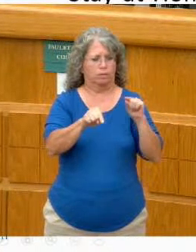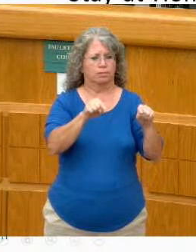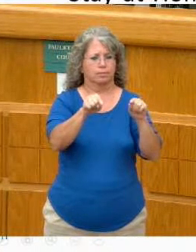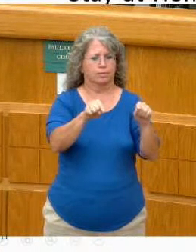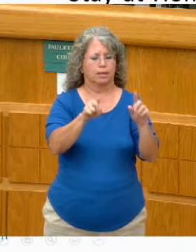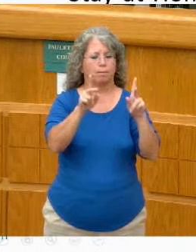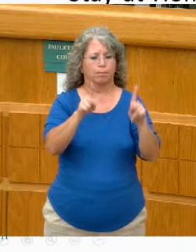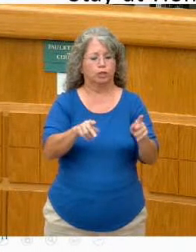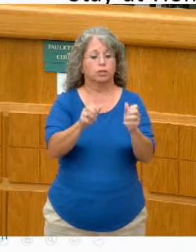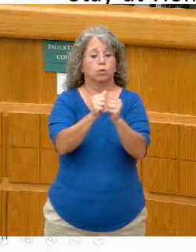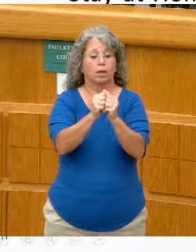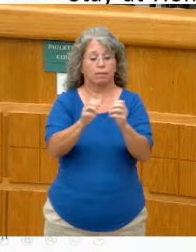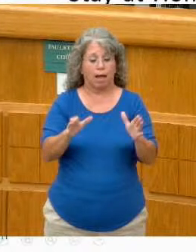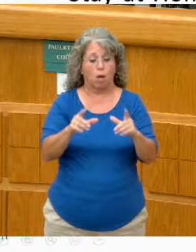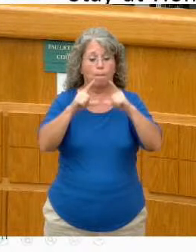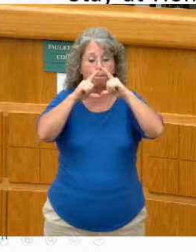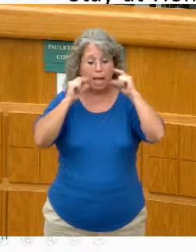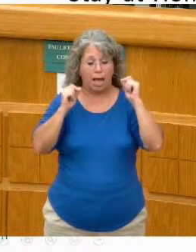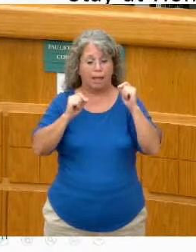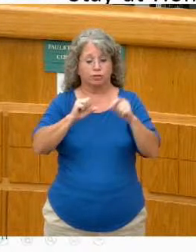grow colonies on the